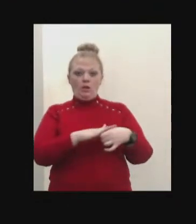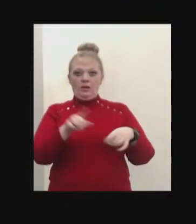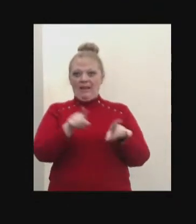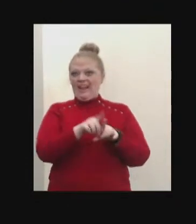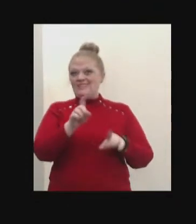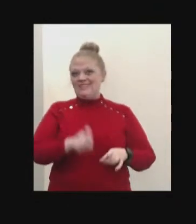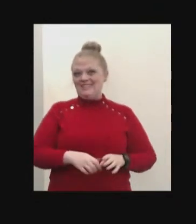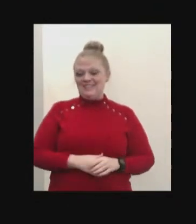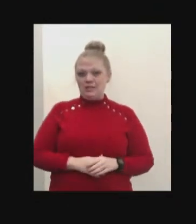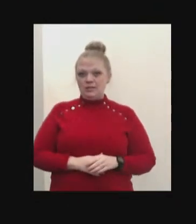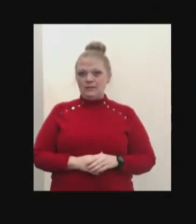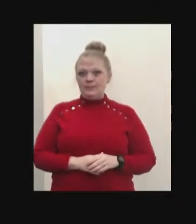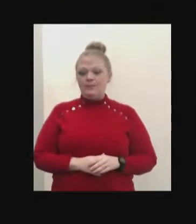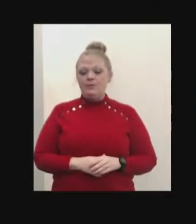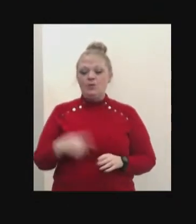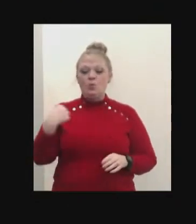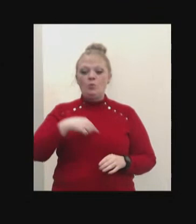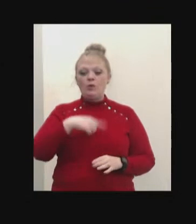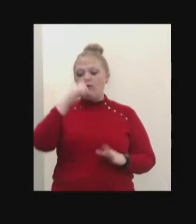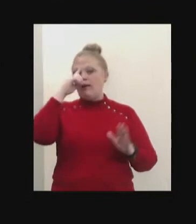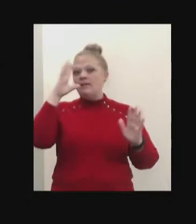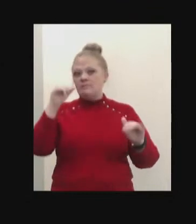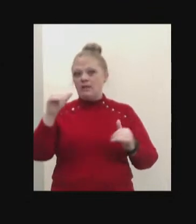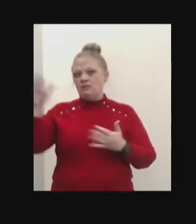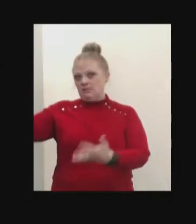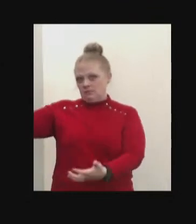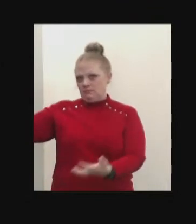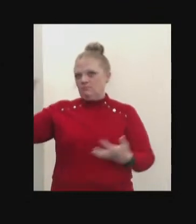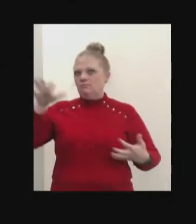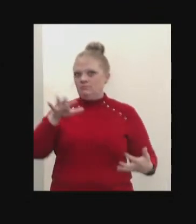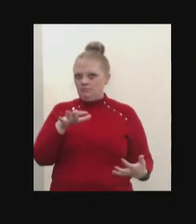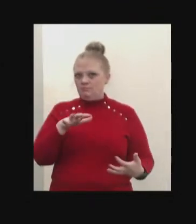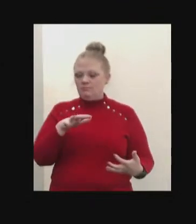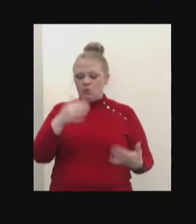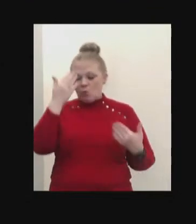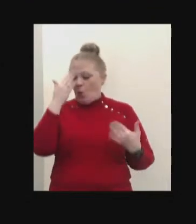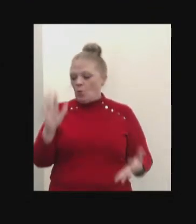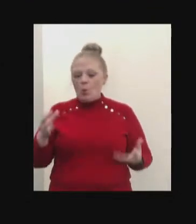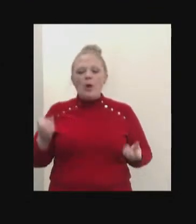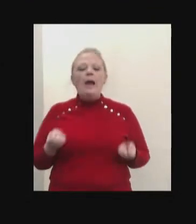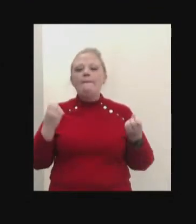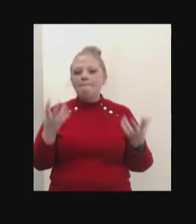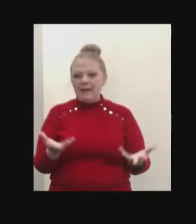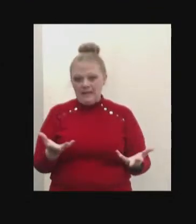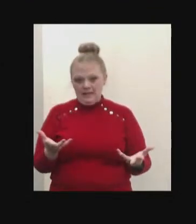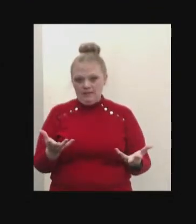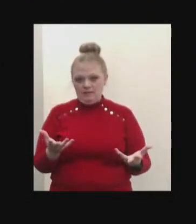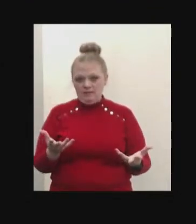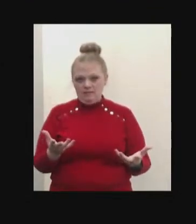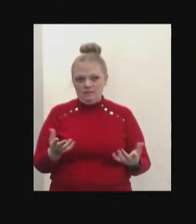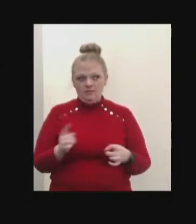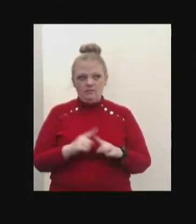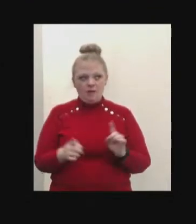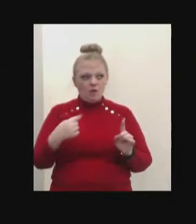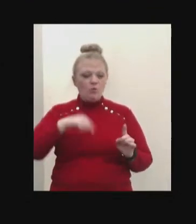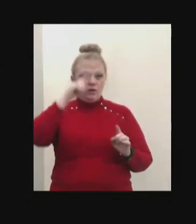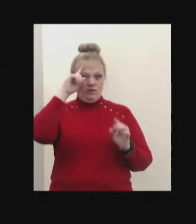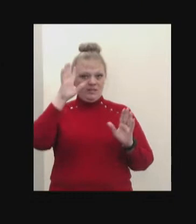are expecting a significant supply. We do not know how many we are going to get, but we are expecting by the end of